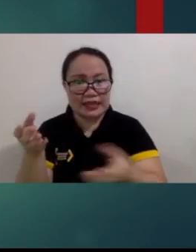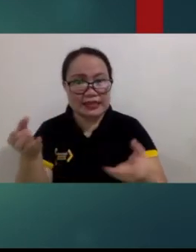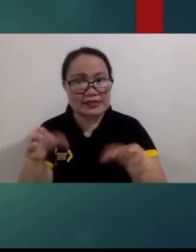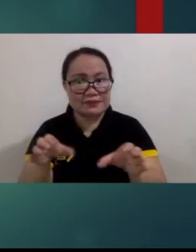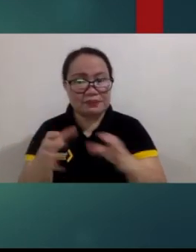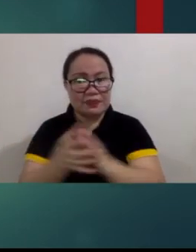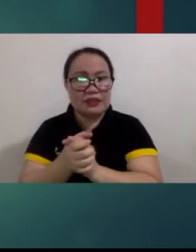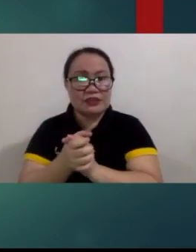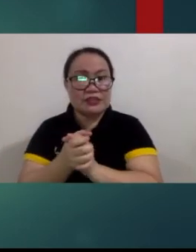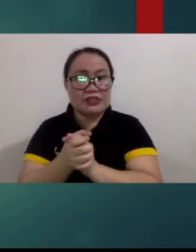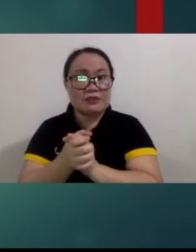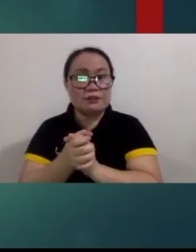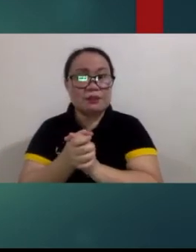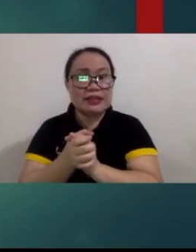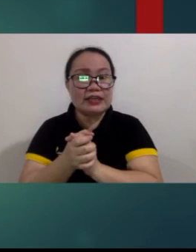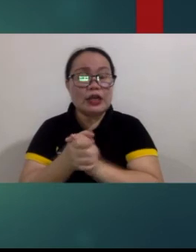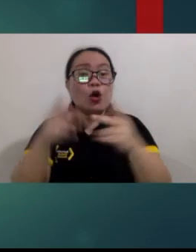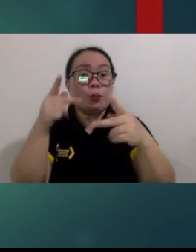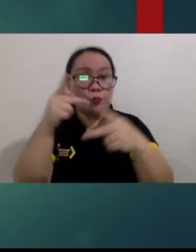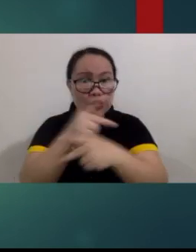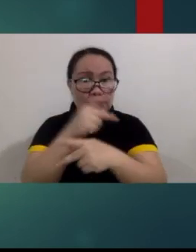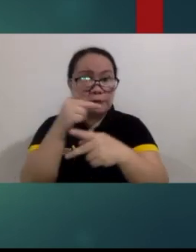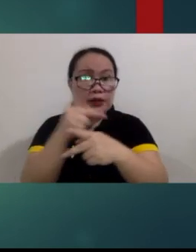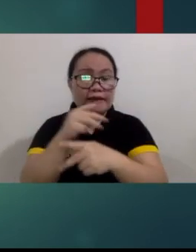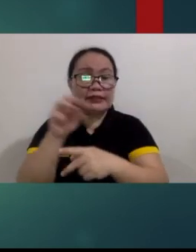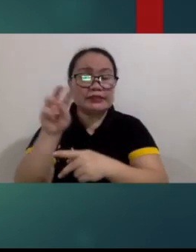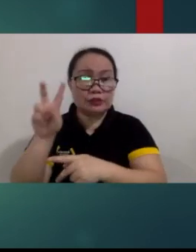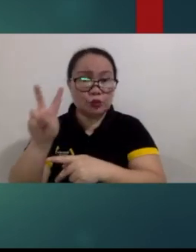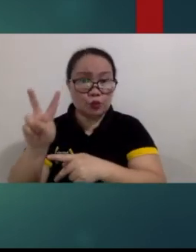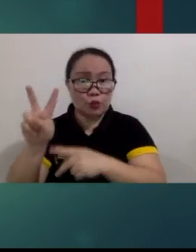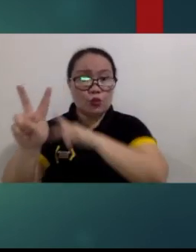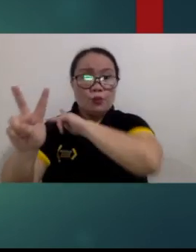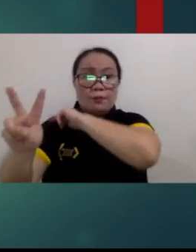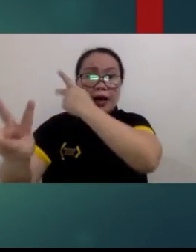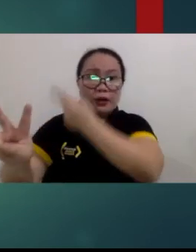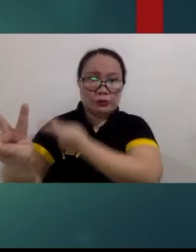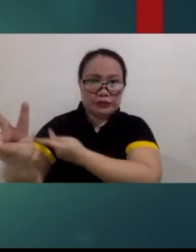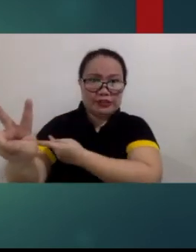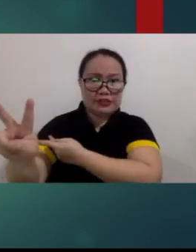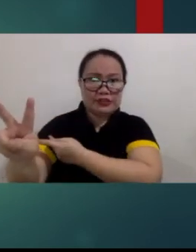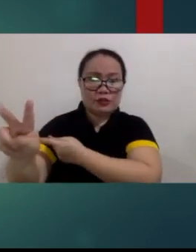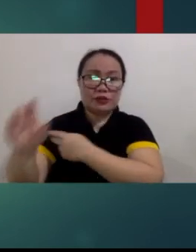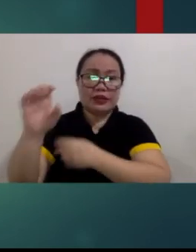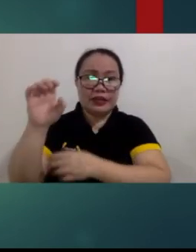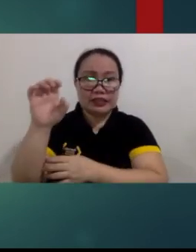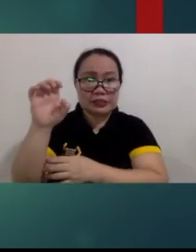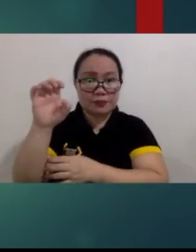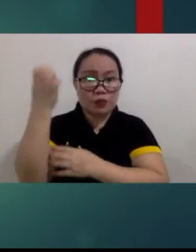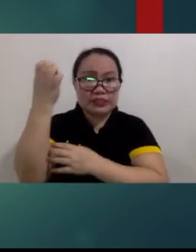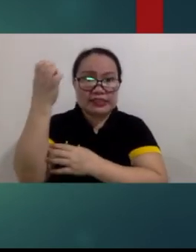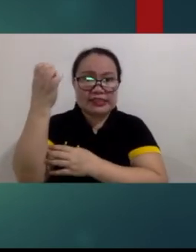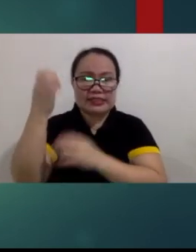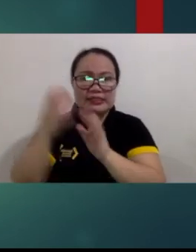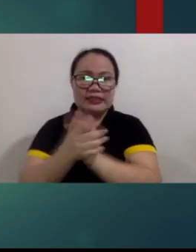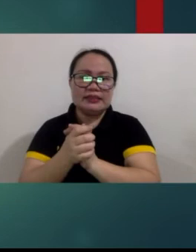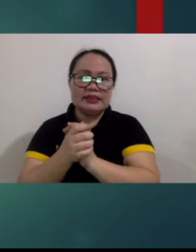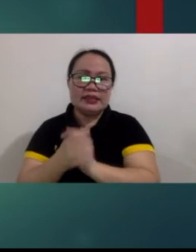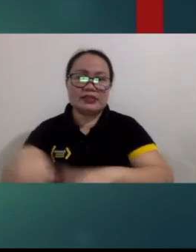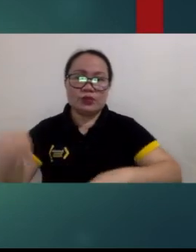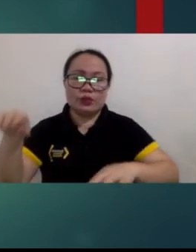this case? Simply multiply the two powers or